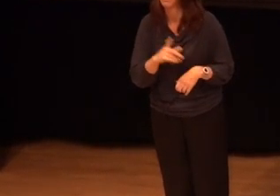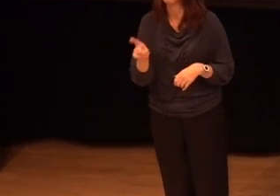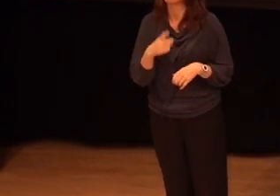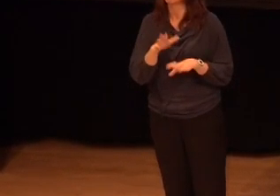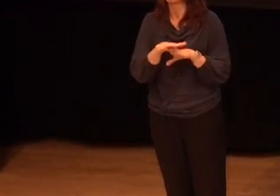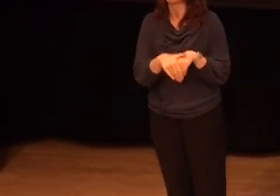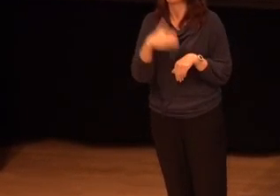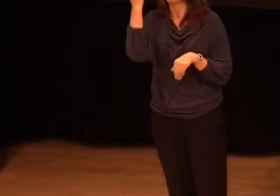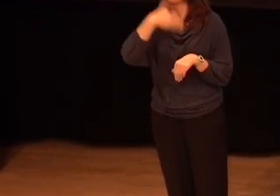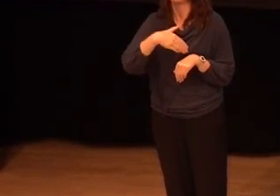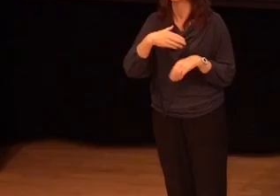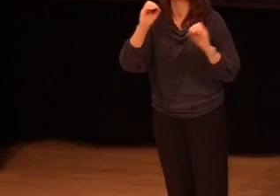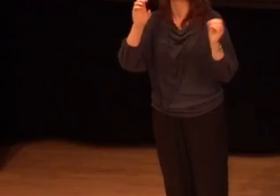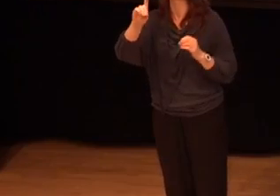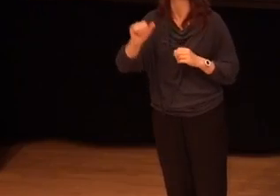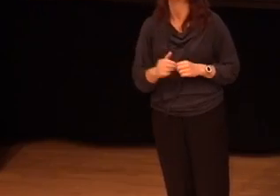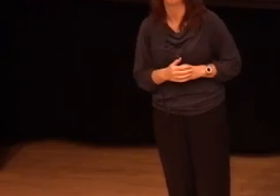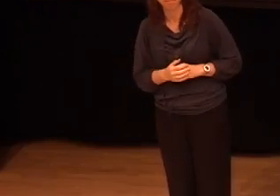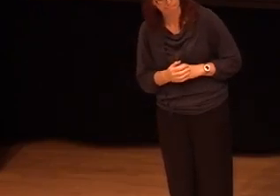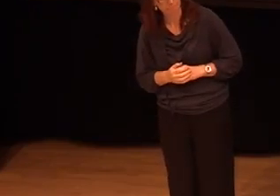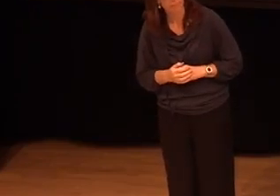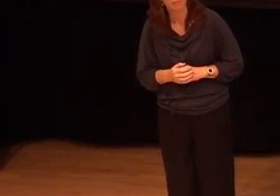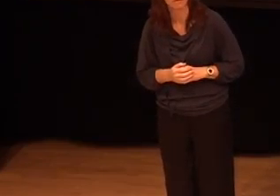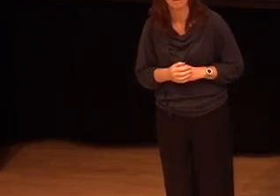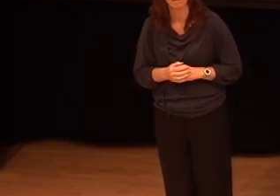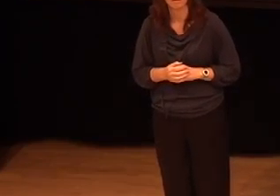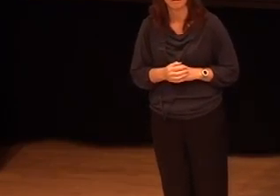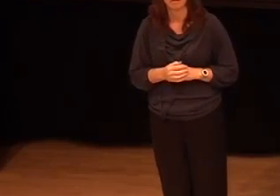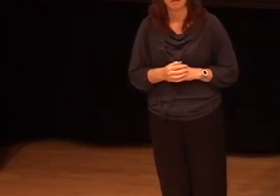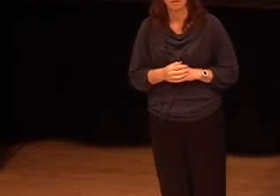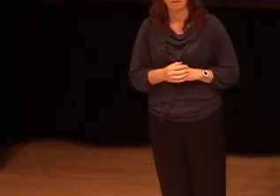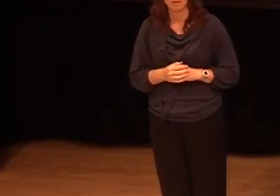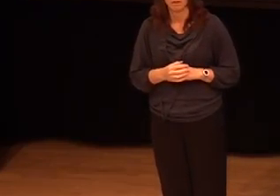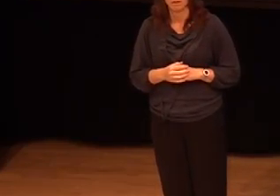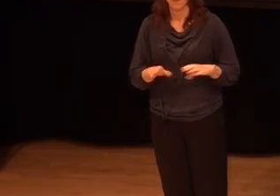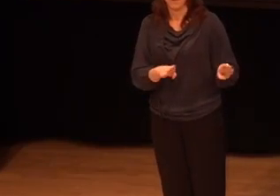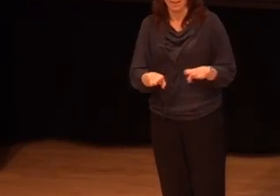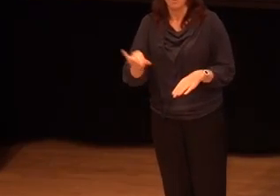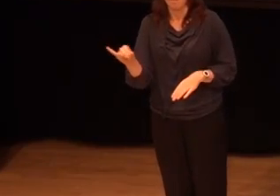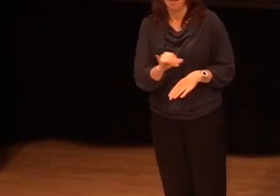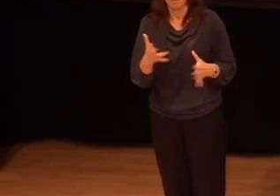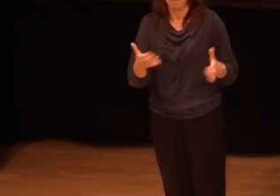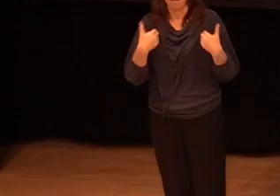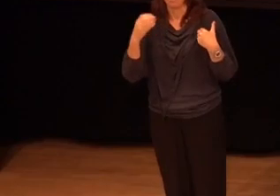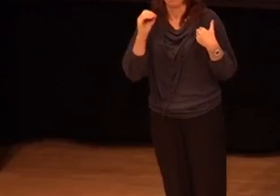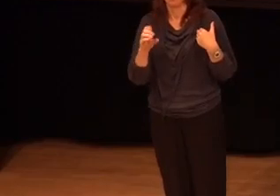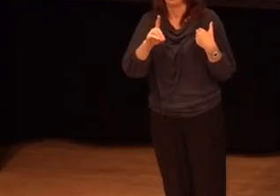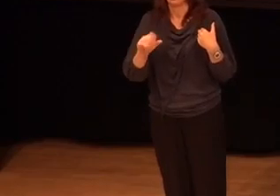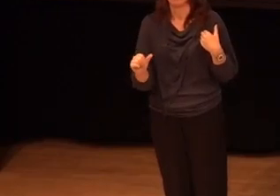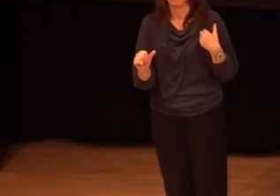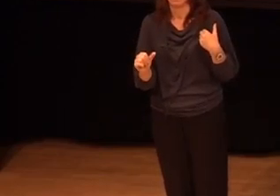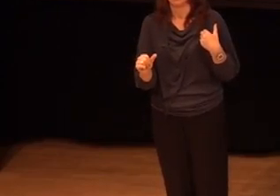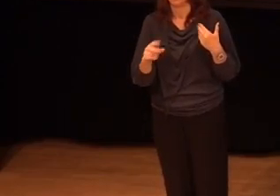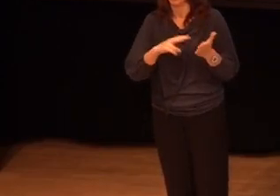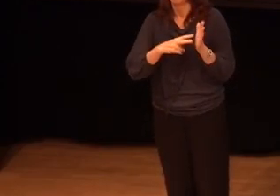you did not have a disability. So that made us not ask for